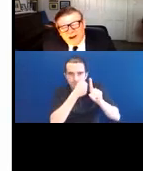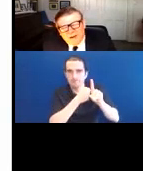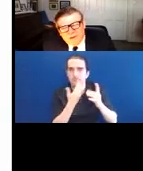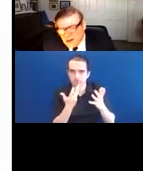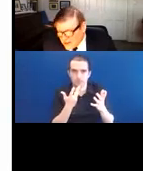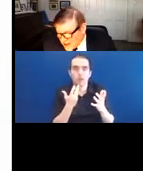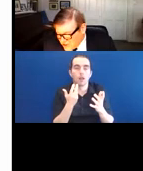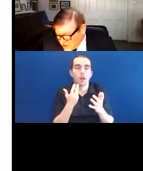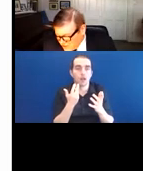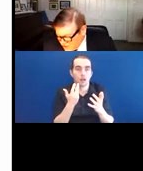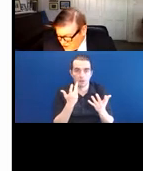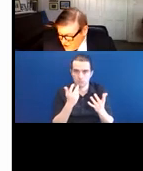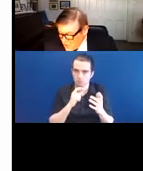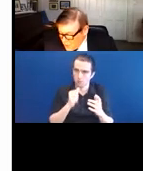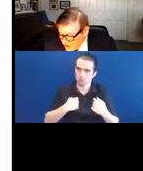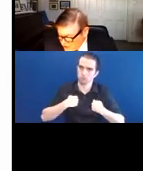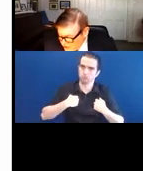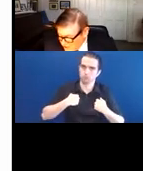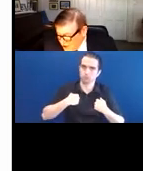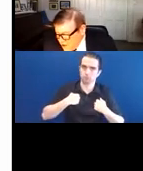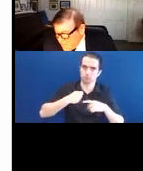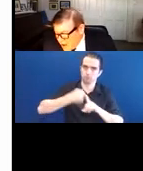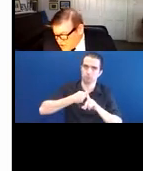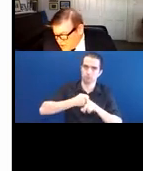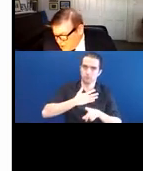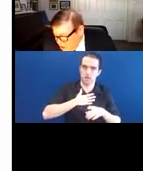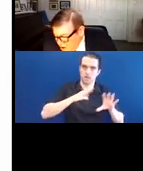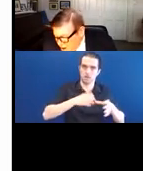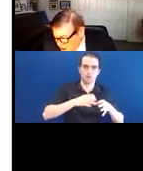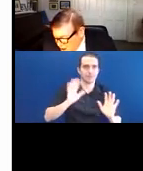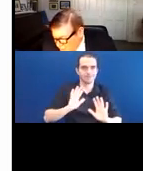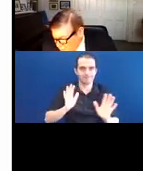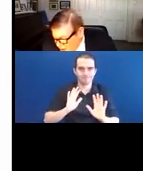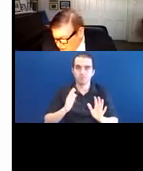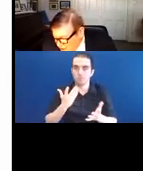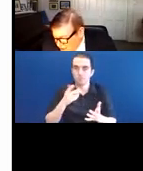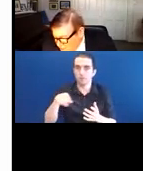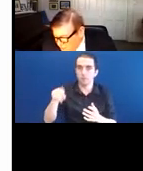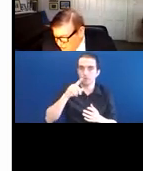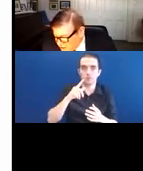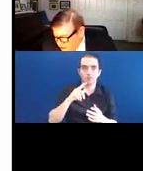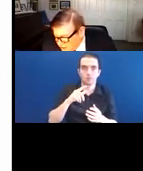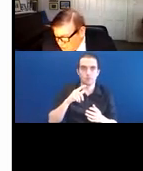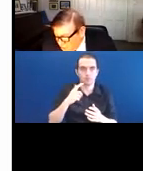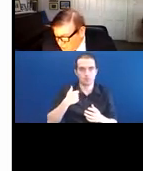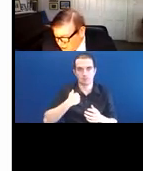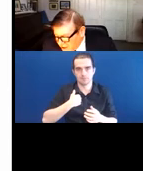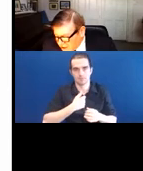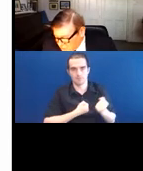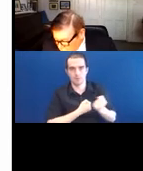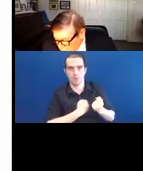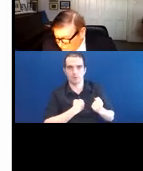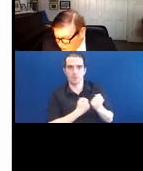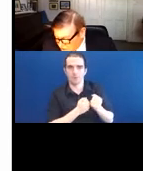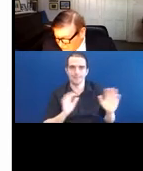sure our own organizations do. We need to make sure that we are taking all of these things forward. But I think